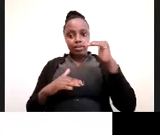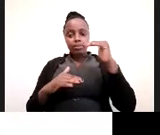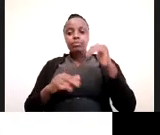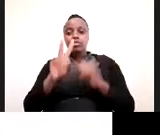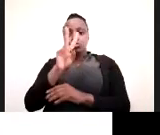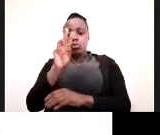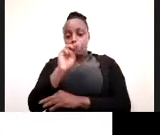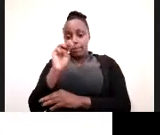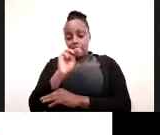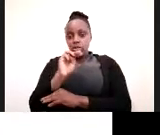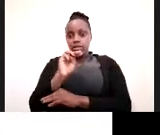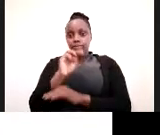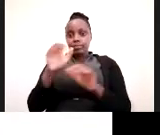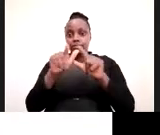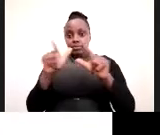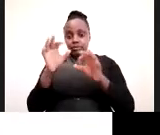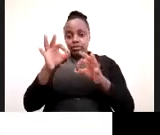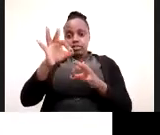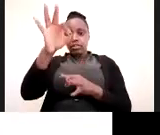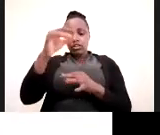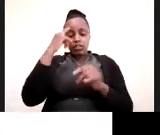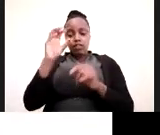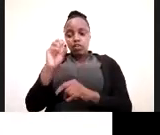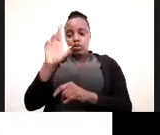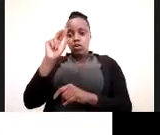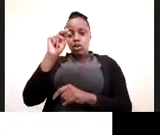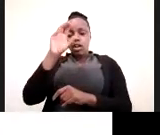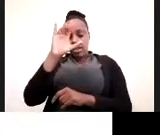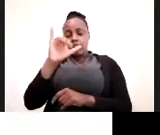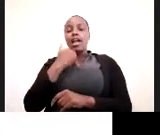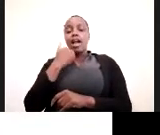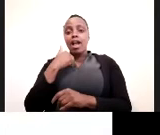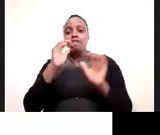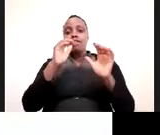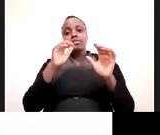million hectares cultivated as organic, followed by France and Italy.